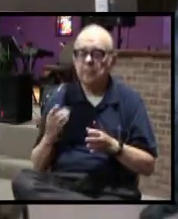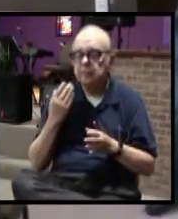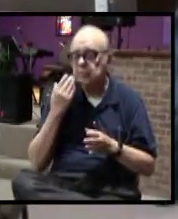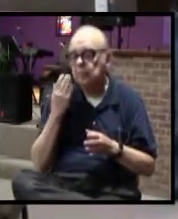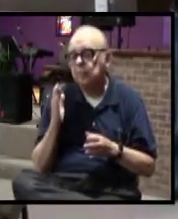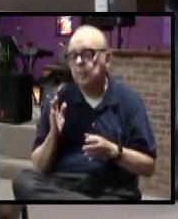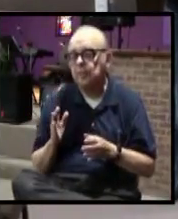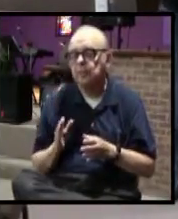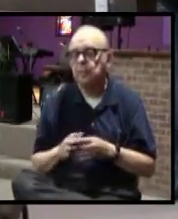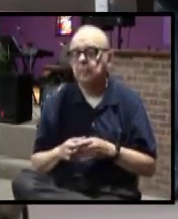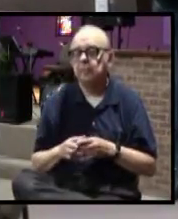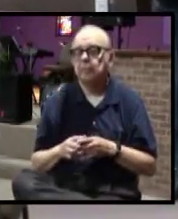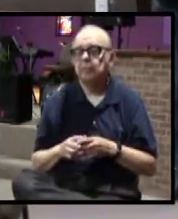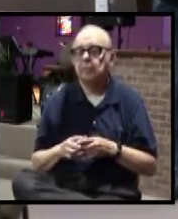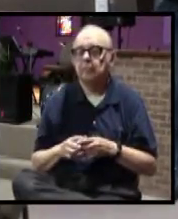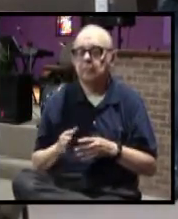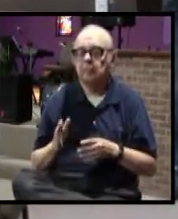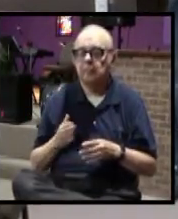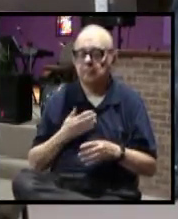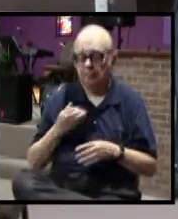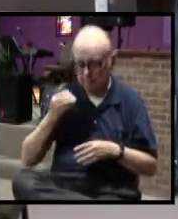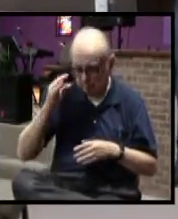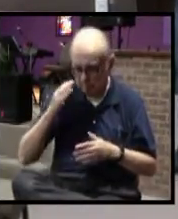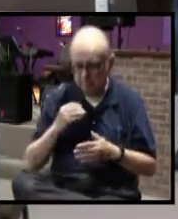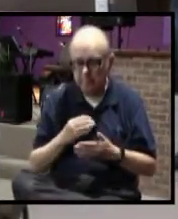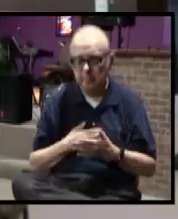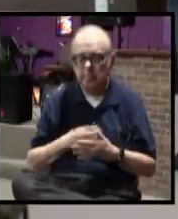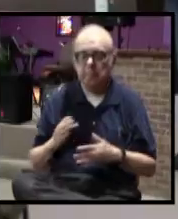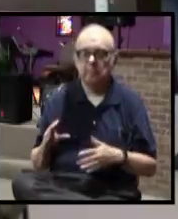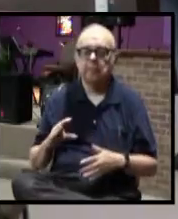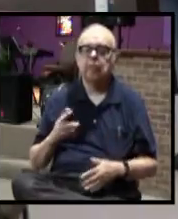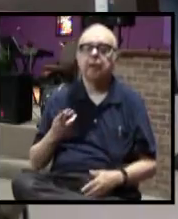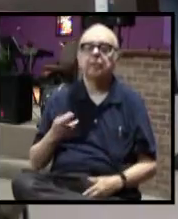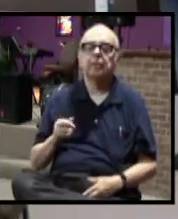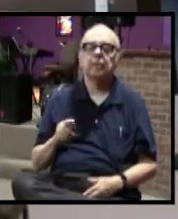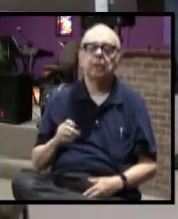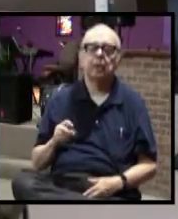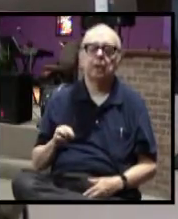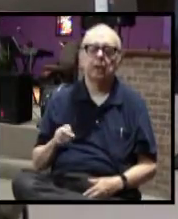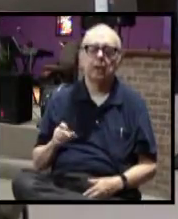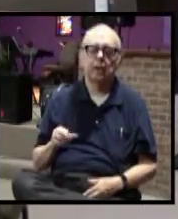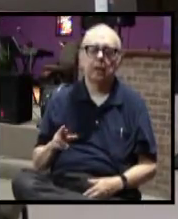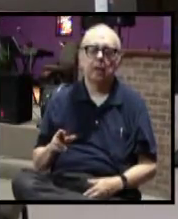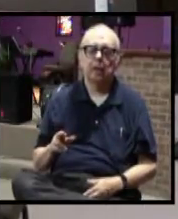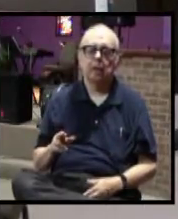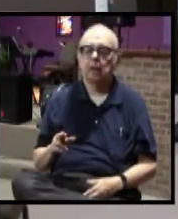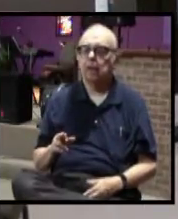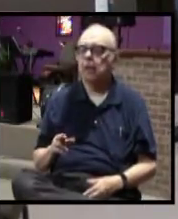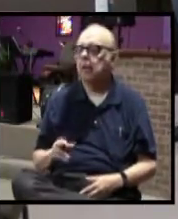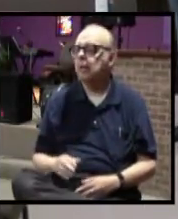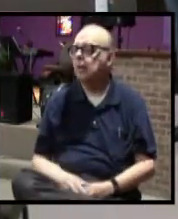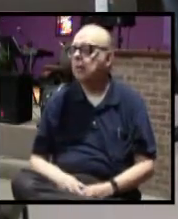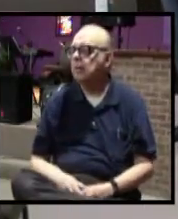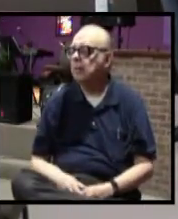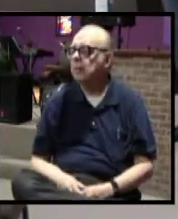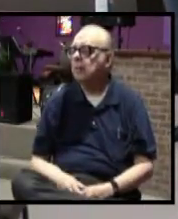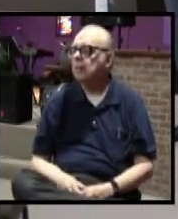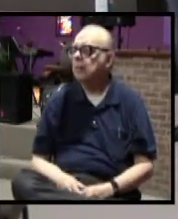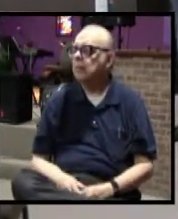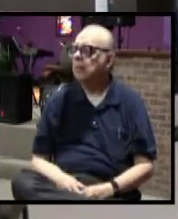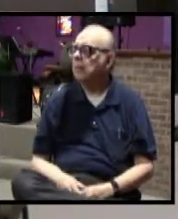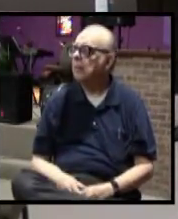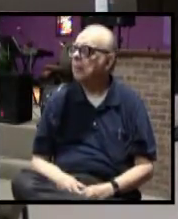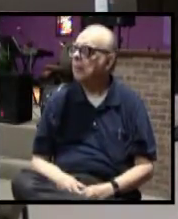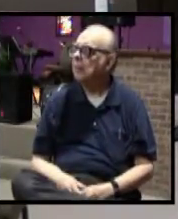For those of you who do not know, my youngest son, Christopher, is on the autistic spectrum.